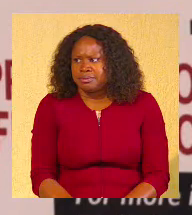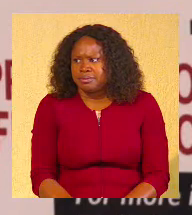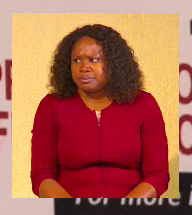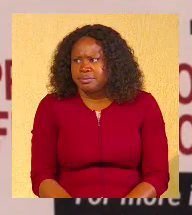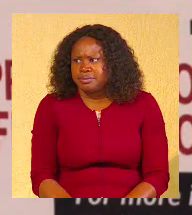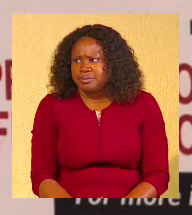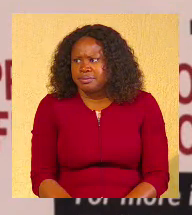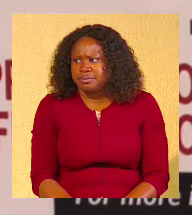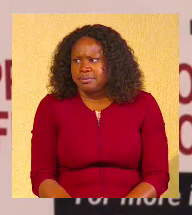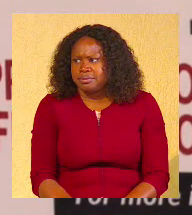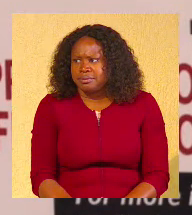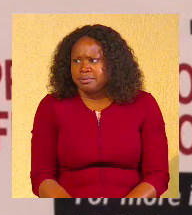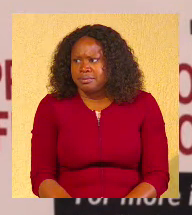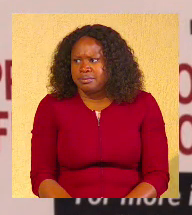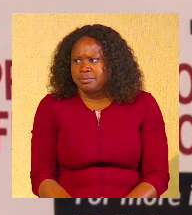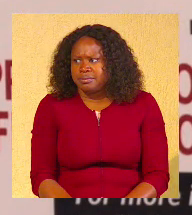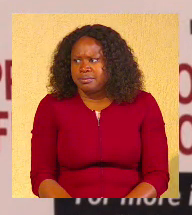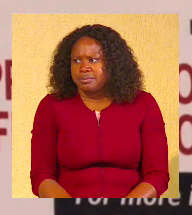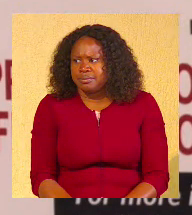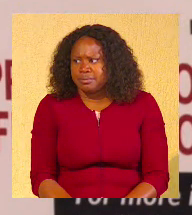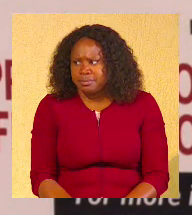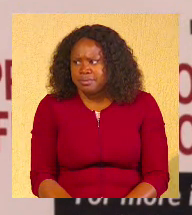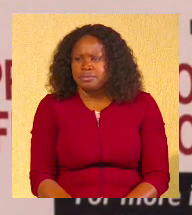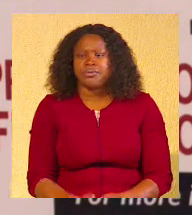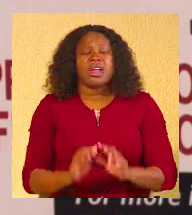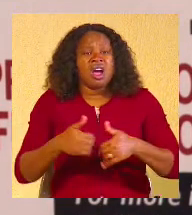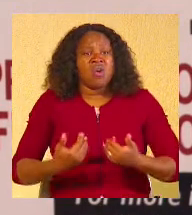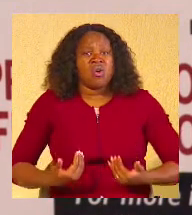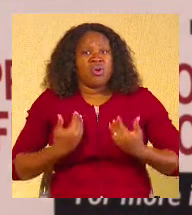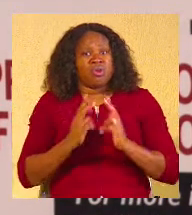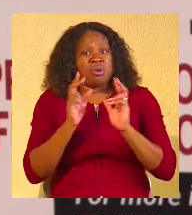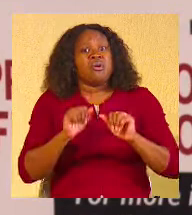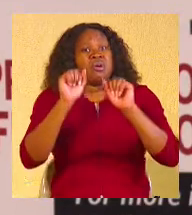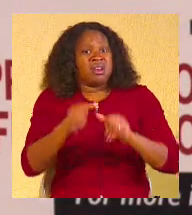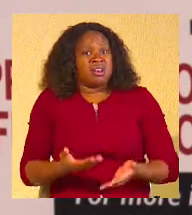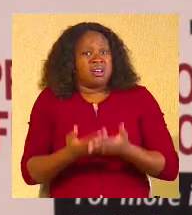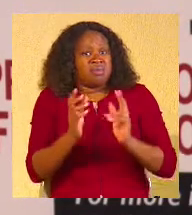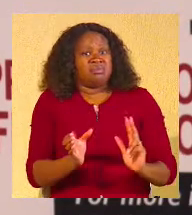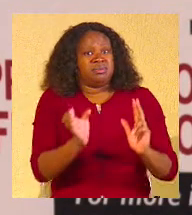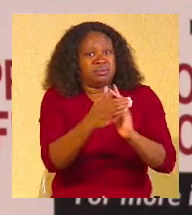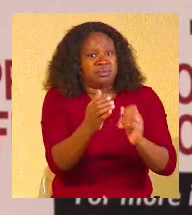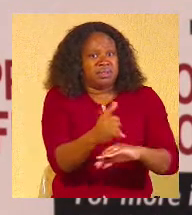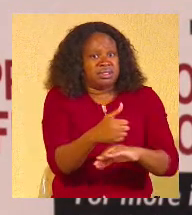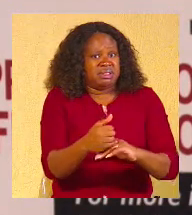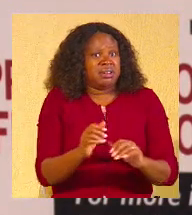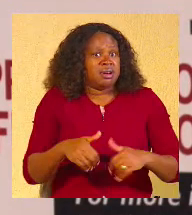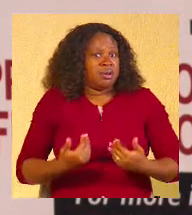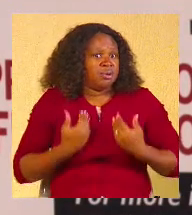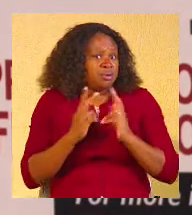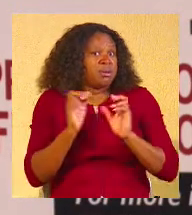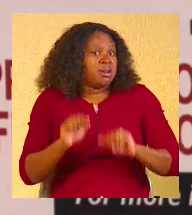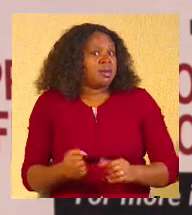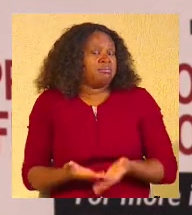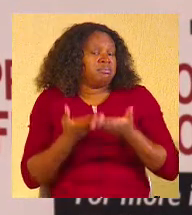people assist at the Yes. quarantine facilities? Yes. Okay, thank you. And one more. Yes. I was this morning at